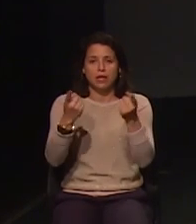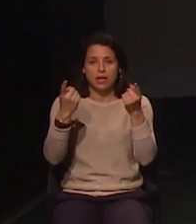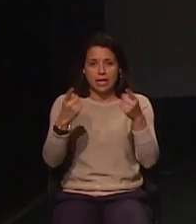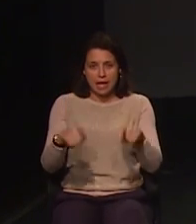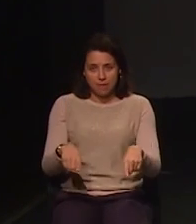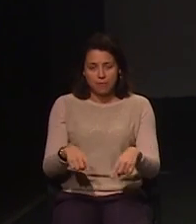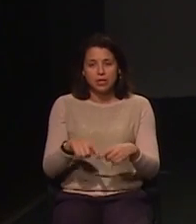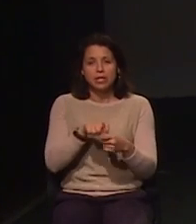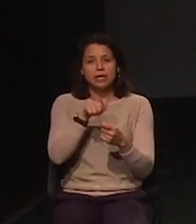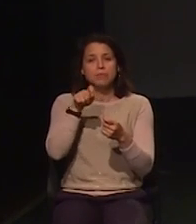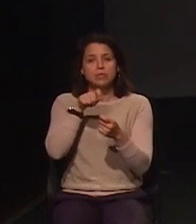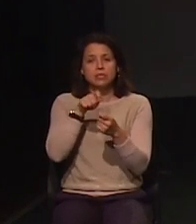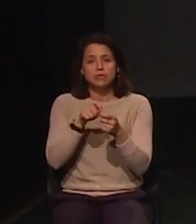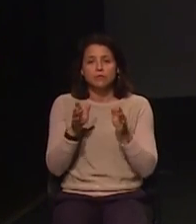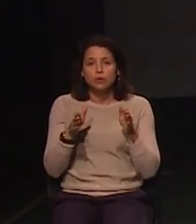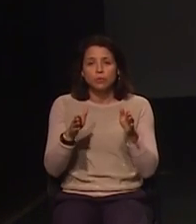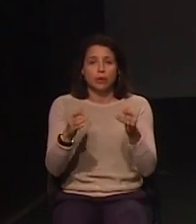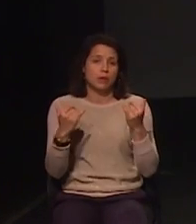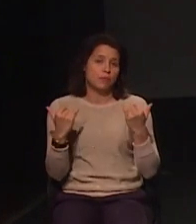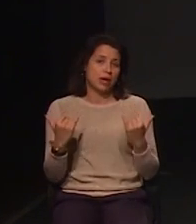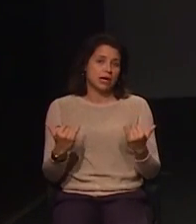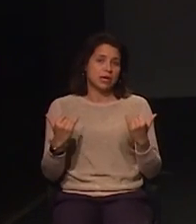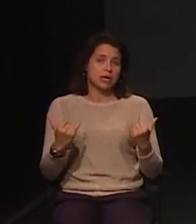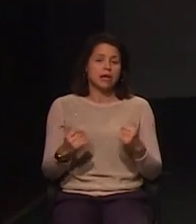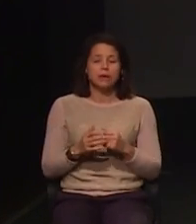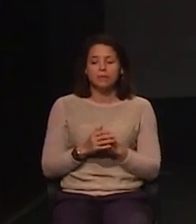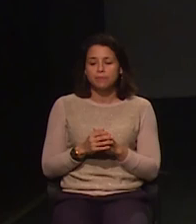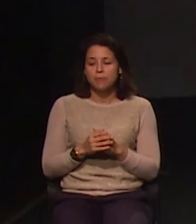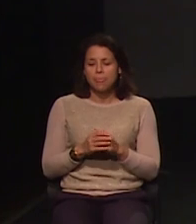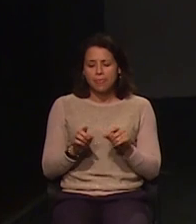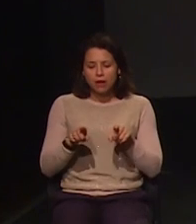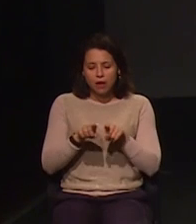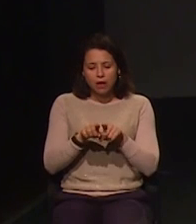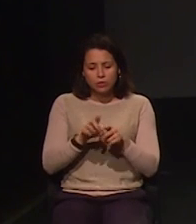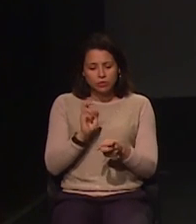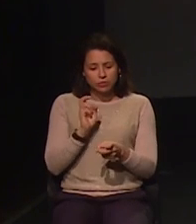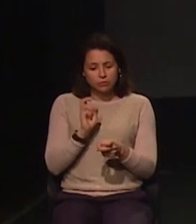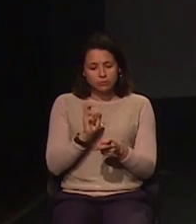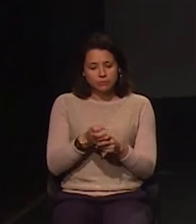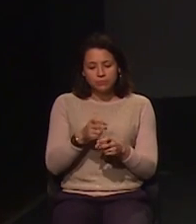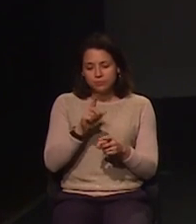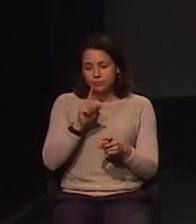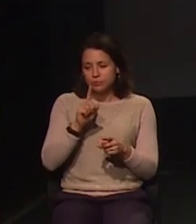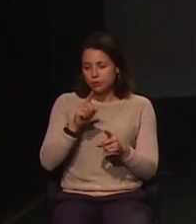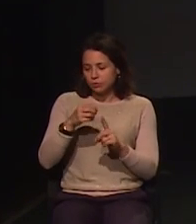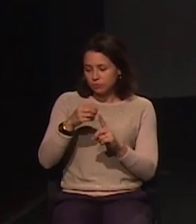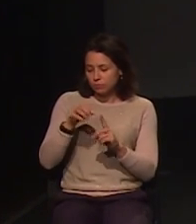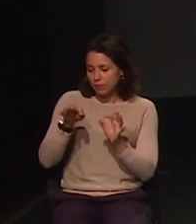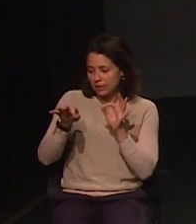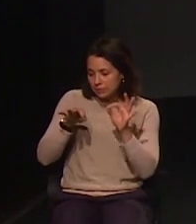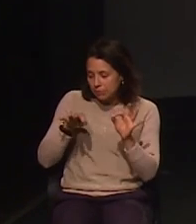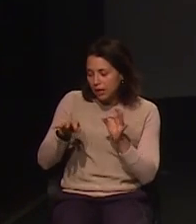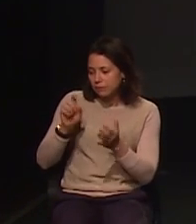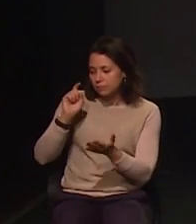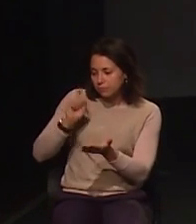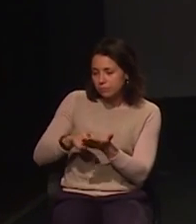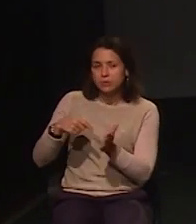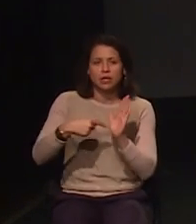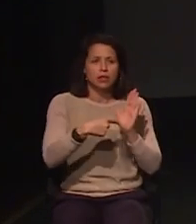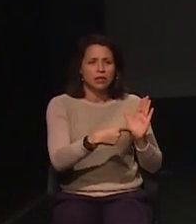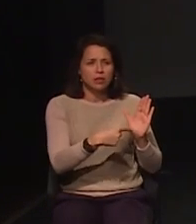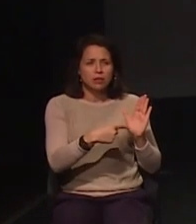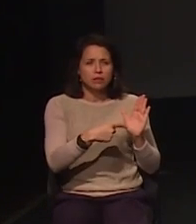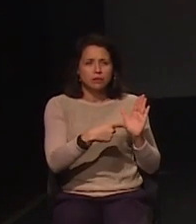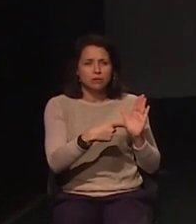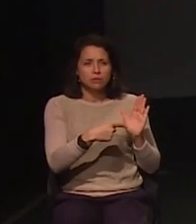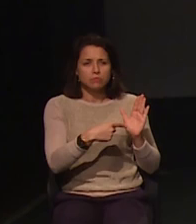And I think, I don't know, it's hard to explain what informs awareness. Time, yes.